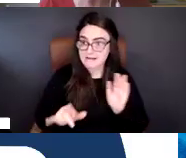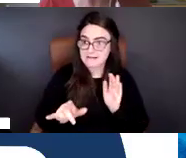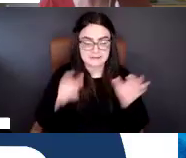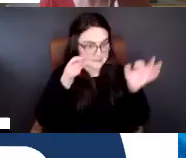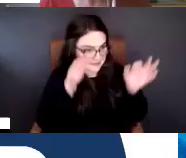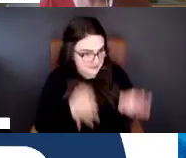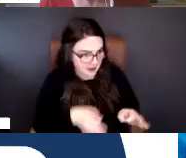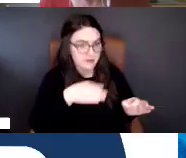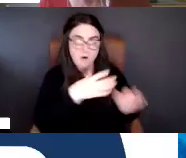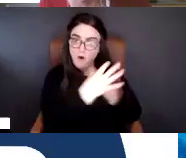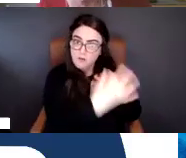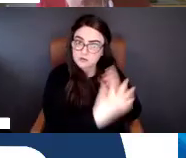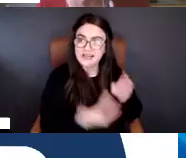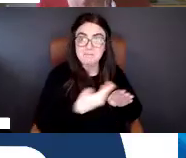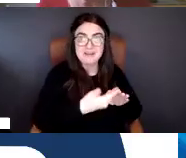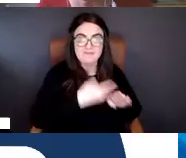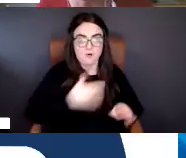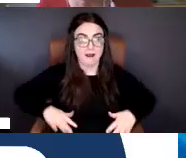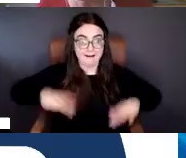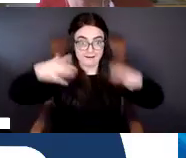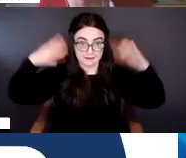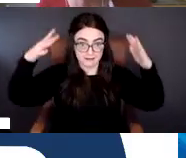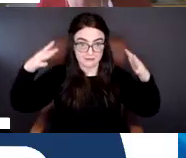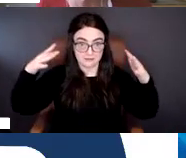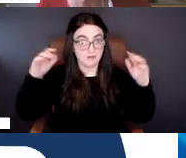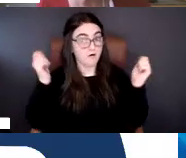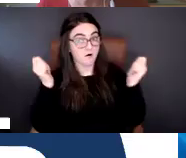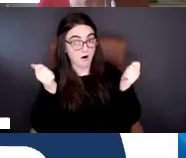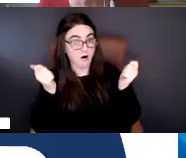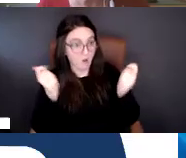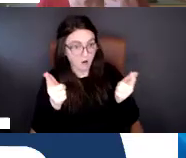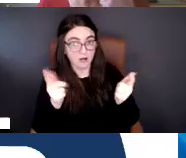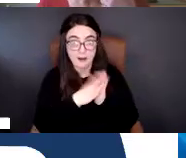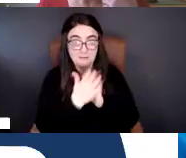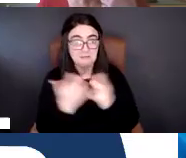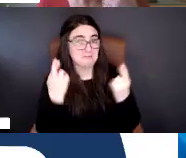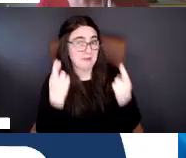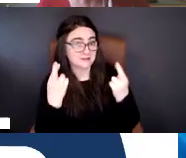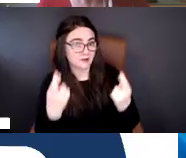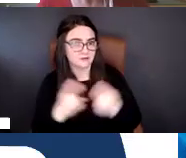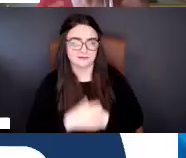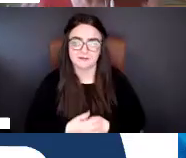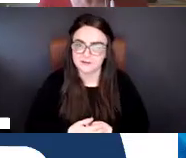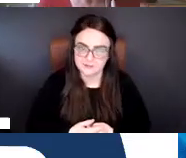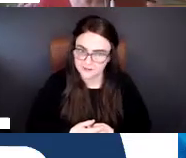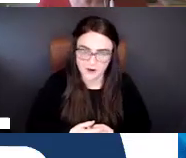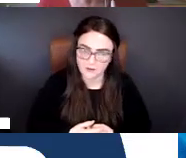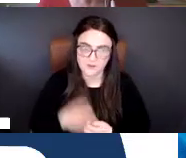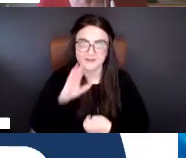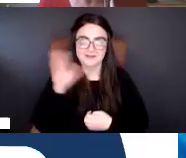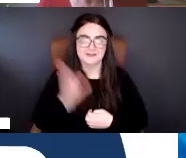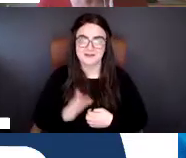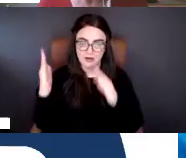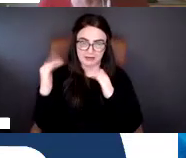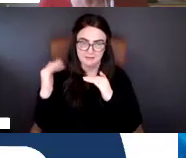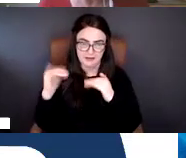escalate. Basically, not everybody's going to be best friends. We never expected that, but for them to be